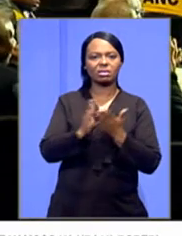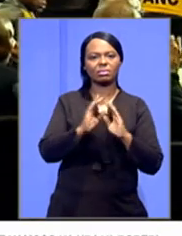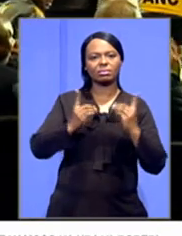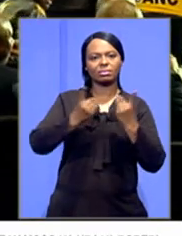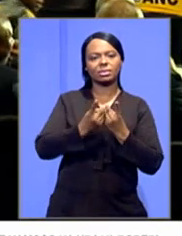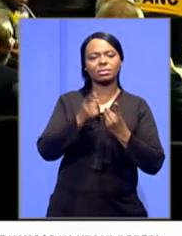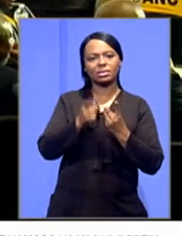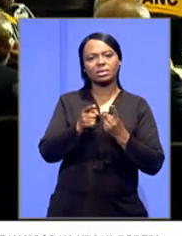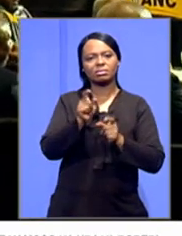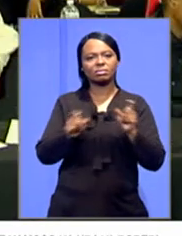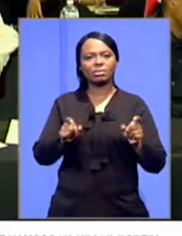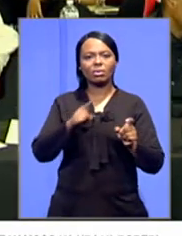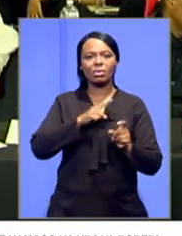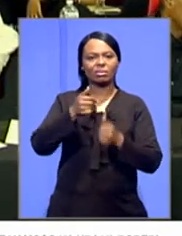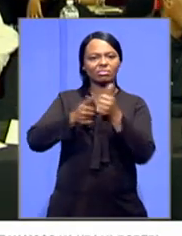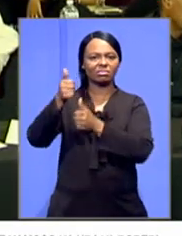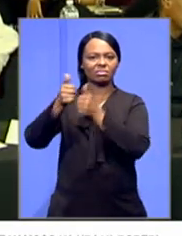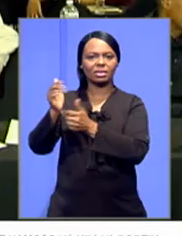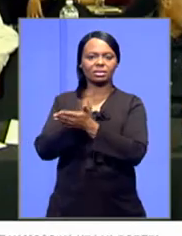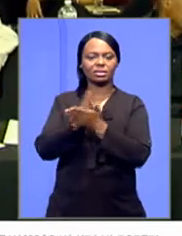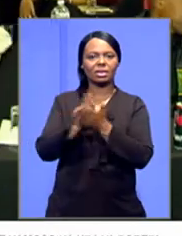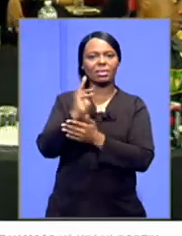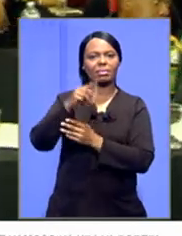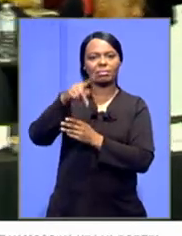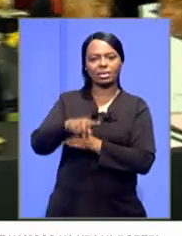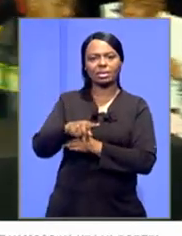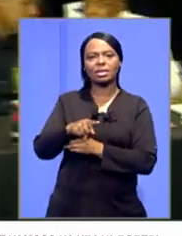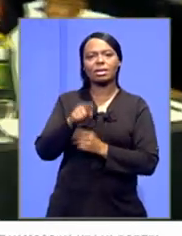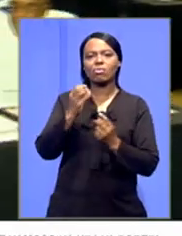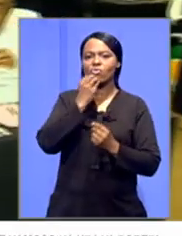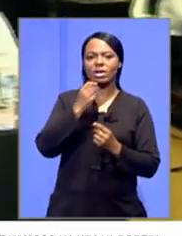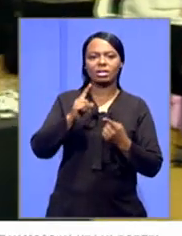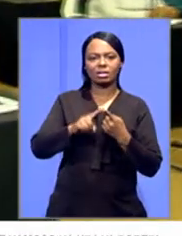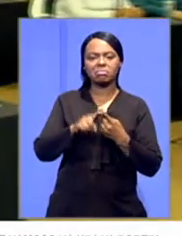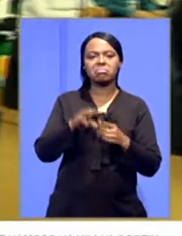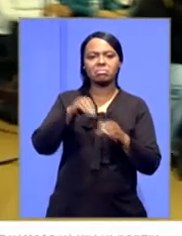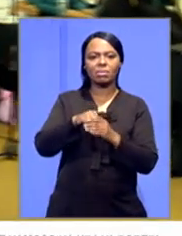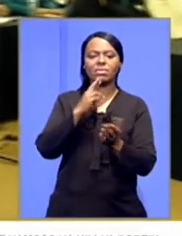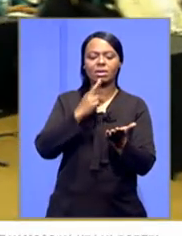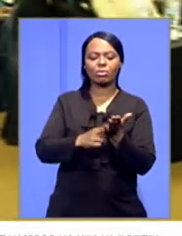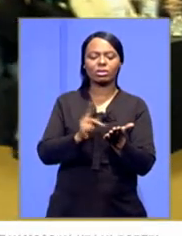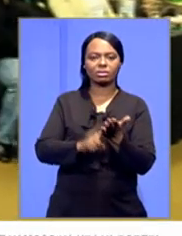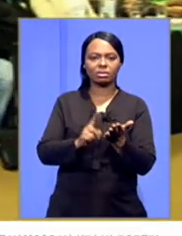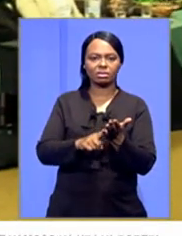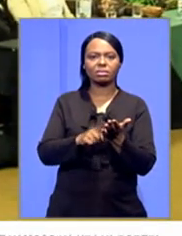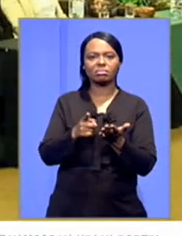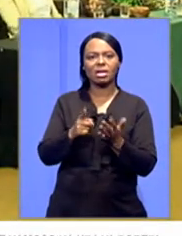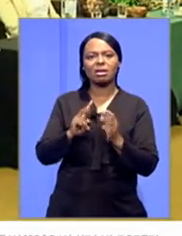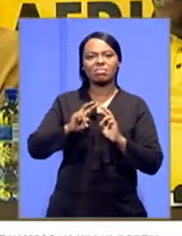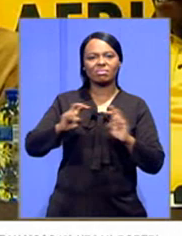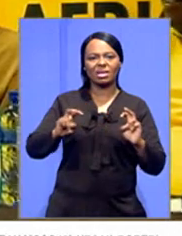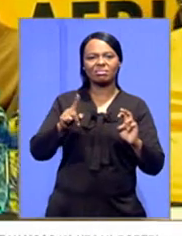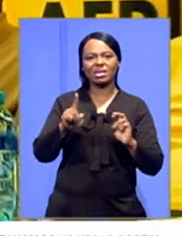puso. Batlhankela bagolo bangwe ba ANC bao ba akaretsang Kwere Mantashe ba tlhageletse mo pegelong ya tlhotlheletso ya ditshwetso tsa mafapha a